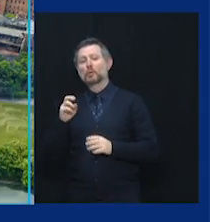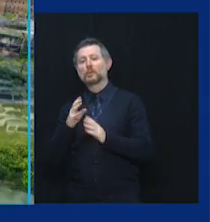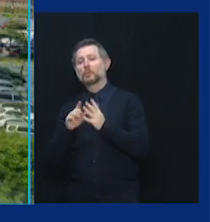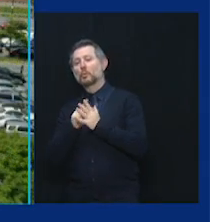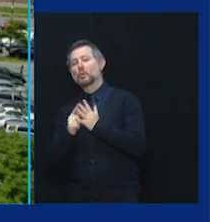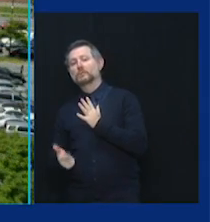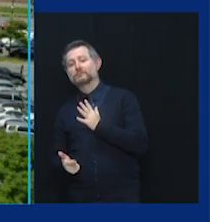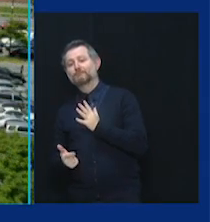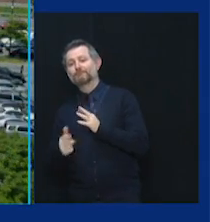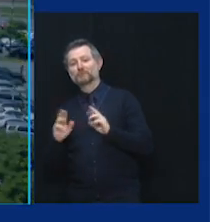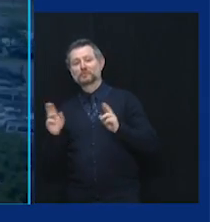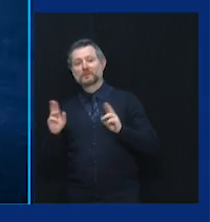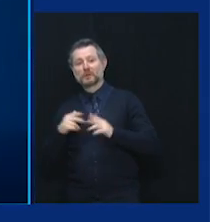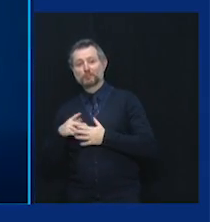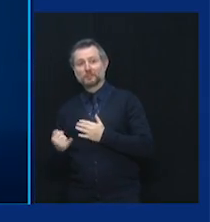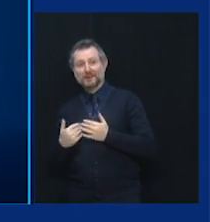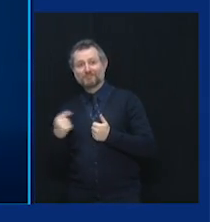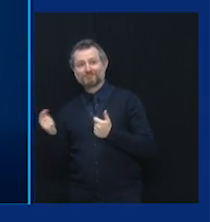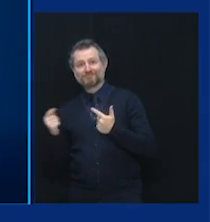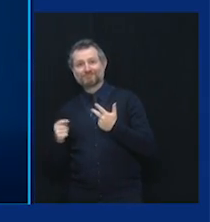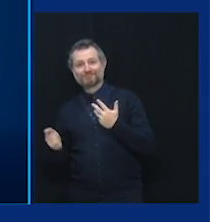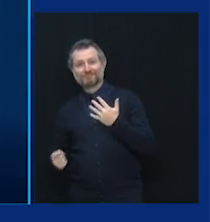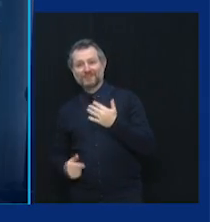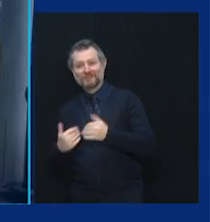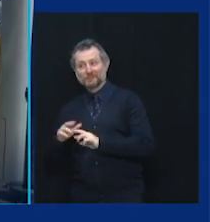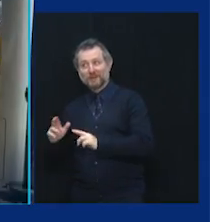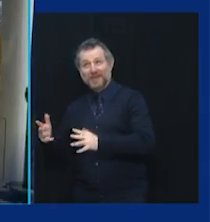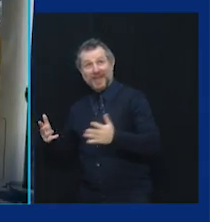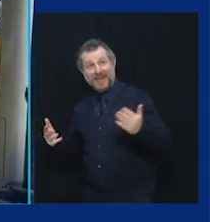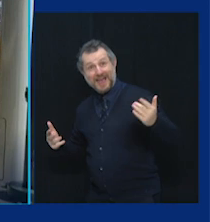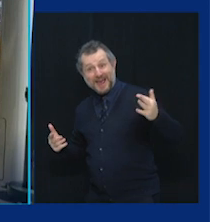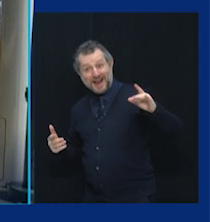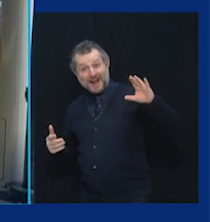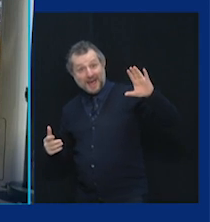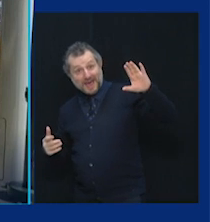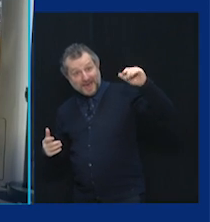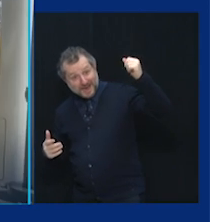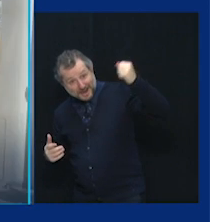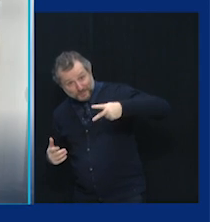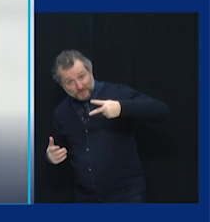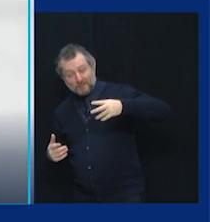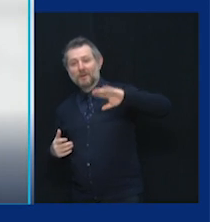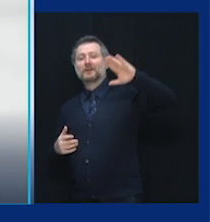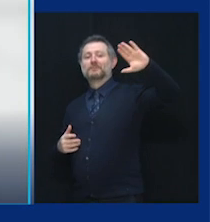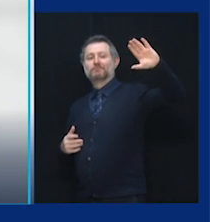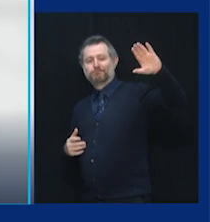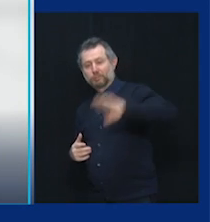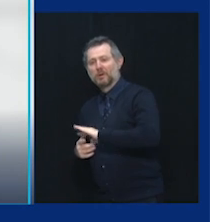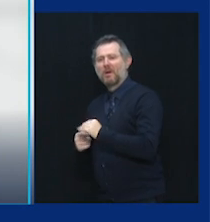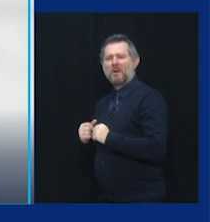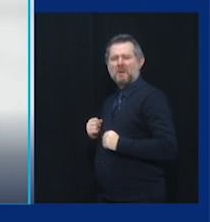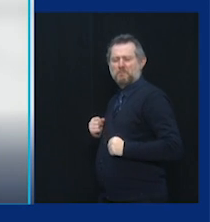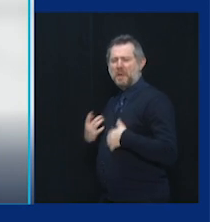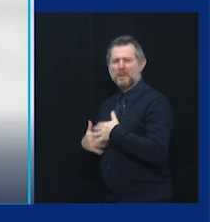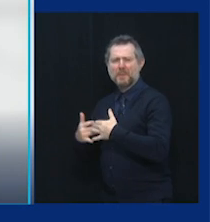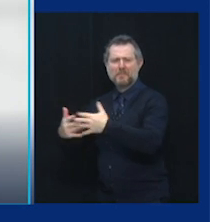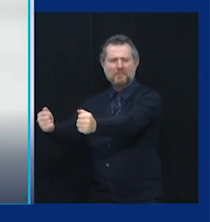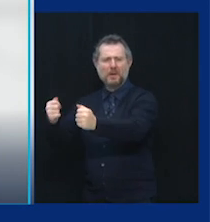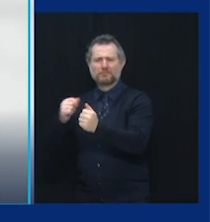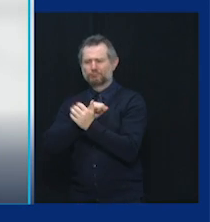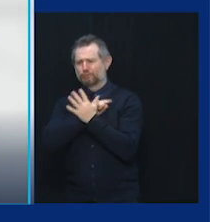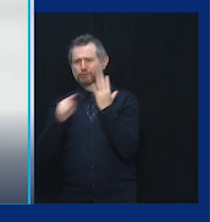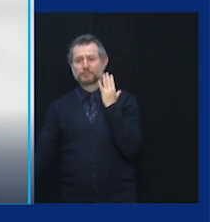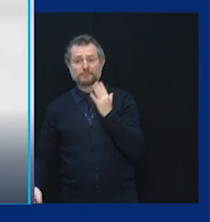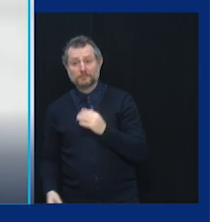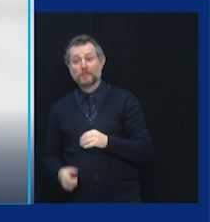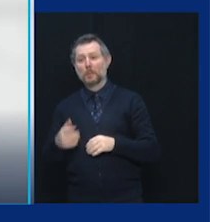ready to go, ready to go. As soon as that federal bill is passed, we are ready to go. And we're going to be starting on